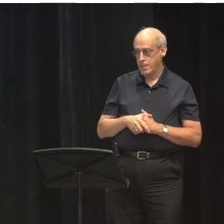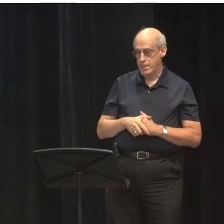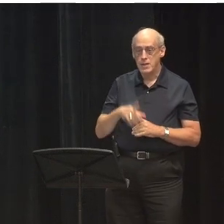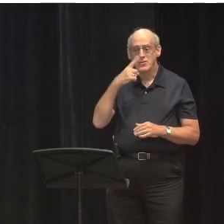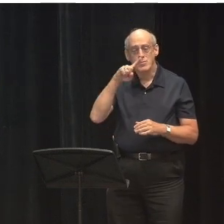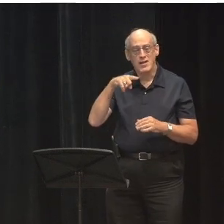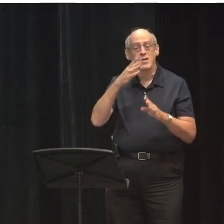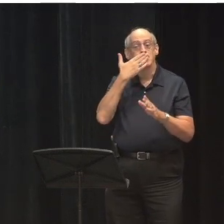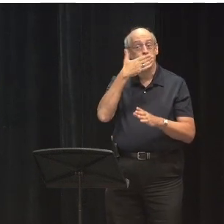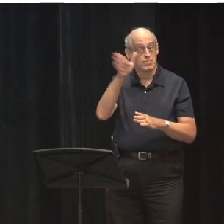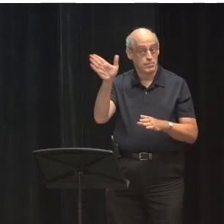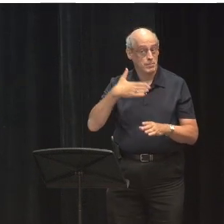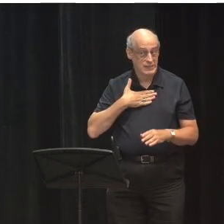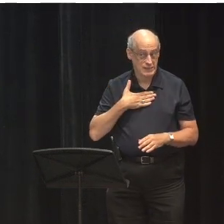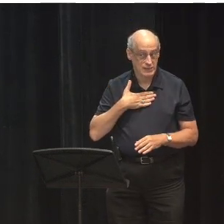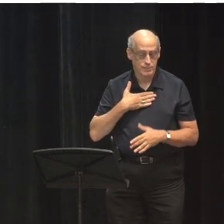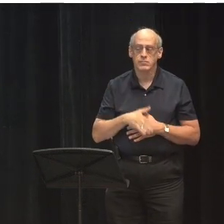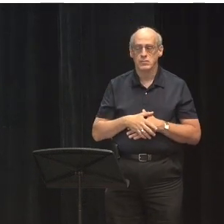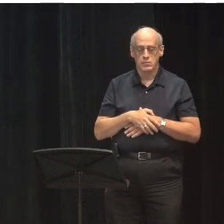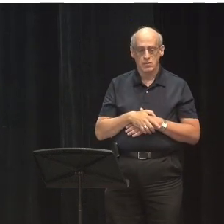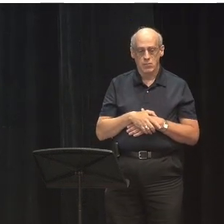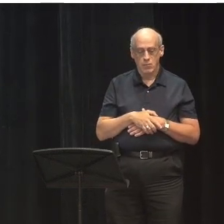Would you unmute Lonnie, please?